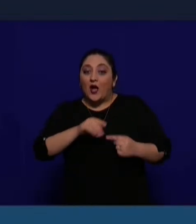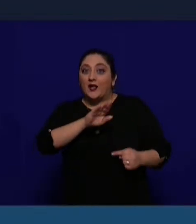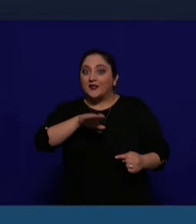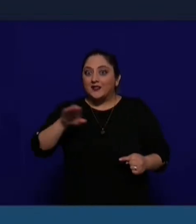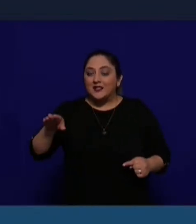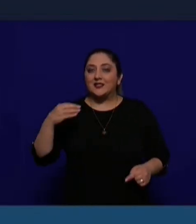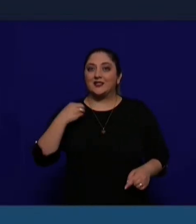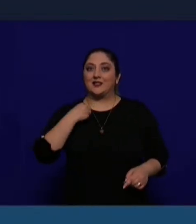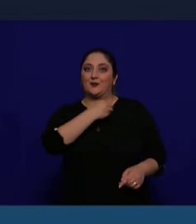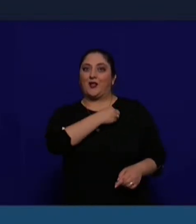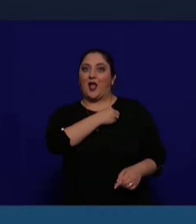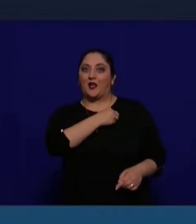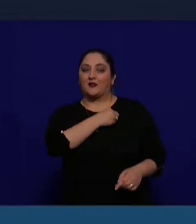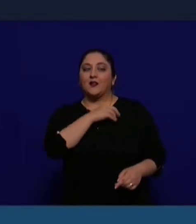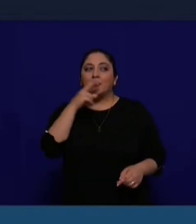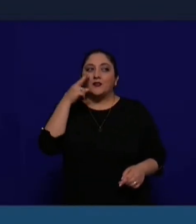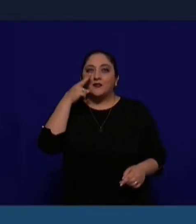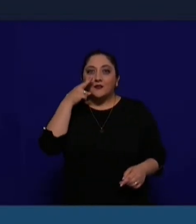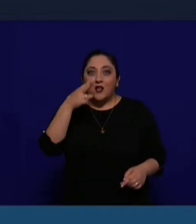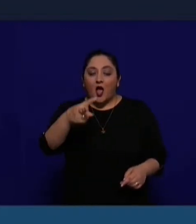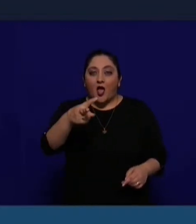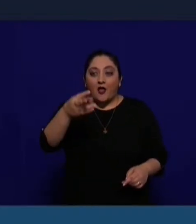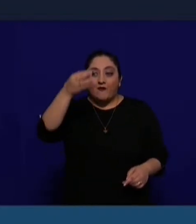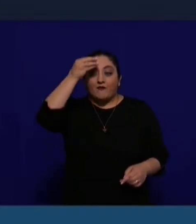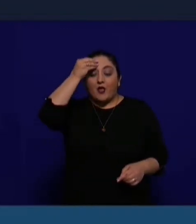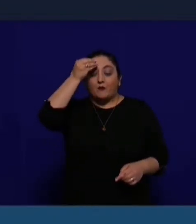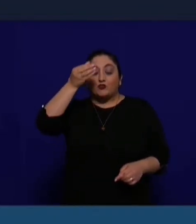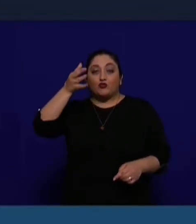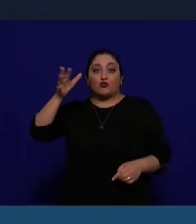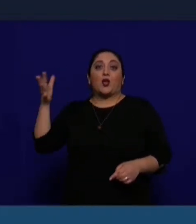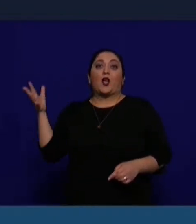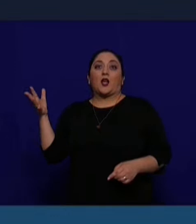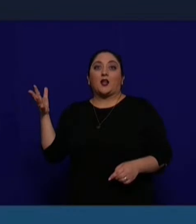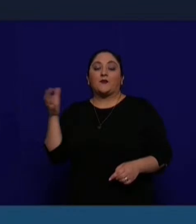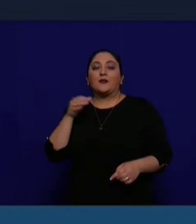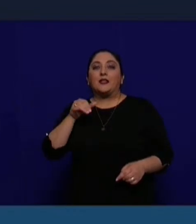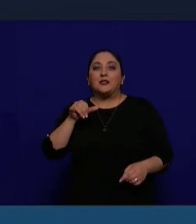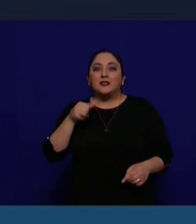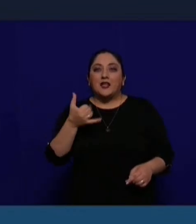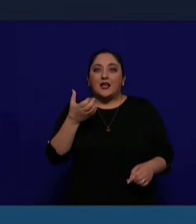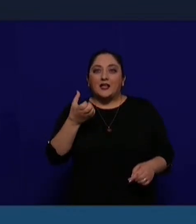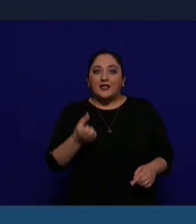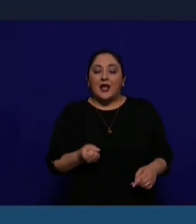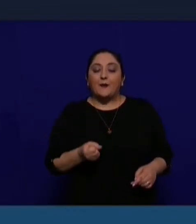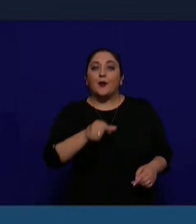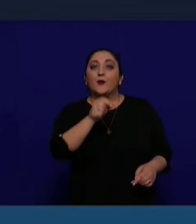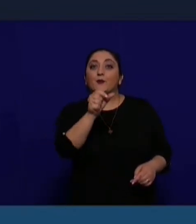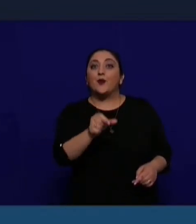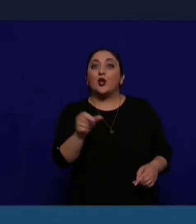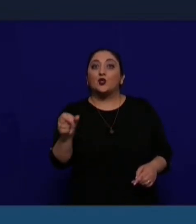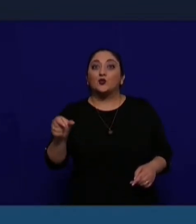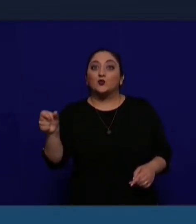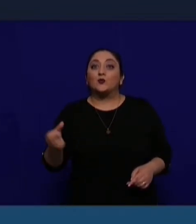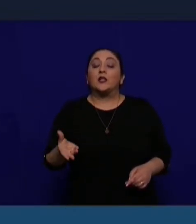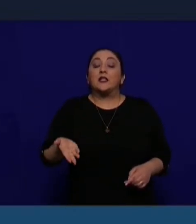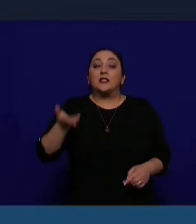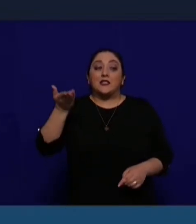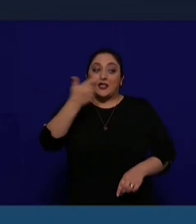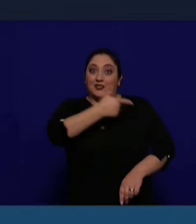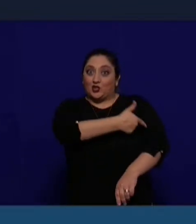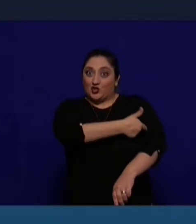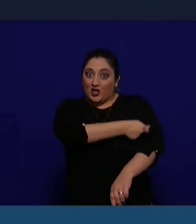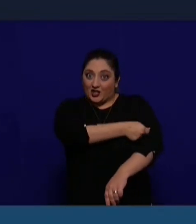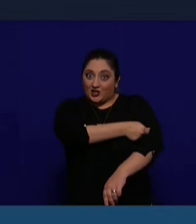din il-figura li qegħdin naraw hawnhekk fejn qegħdin naraw li jkollok in-numru ta' persuni li jidħlu fl-isptar li